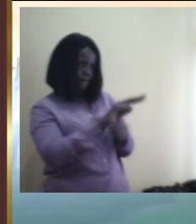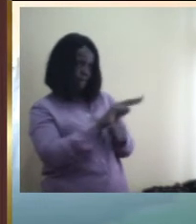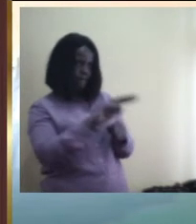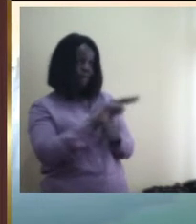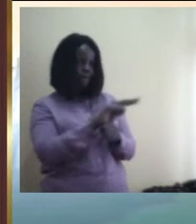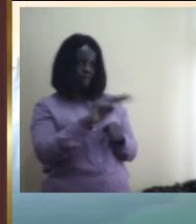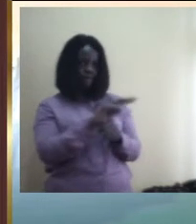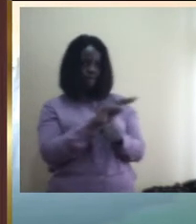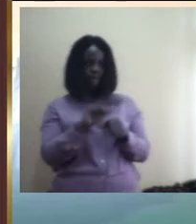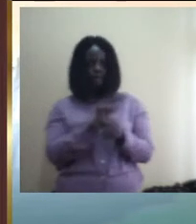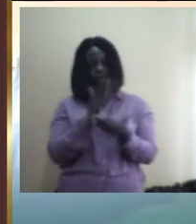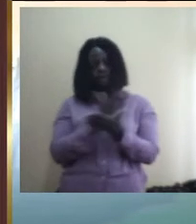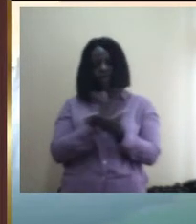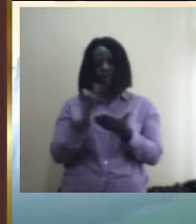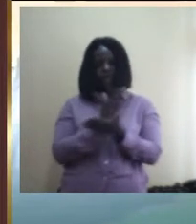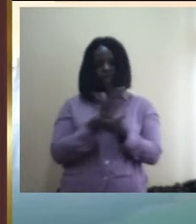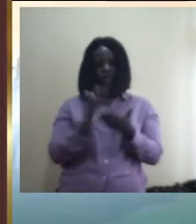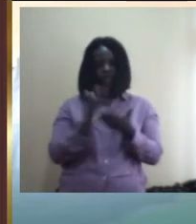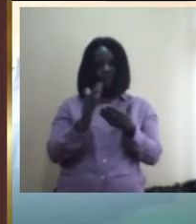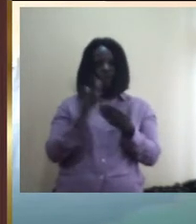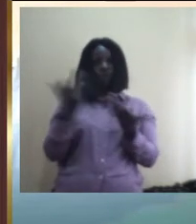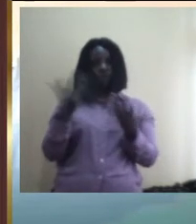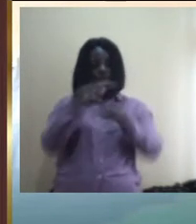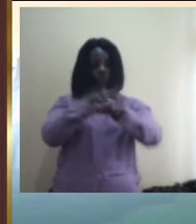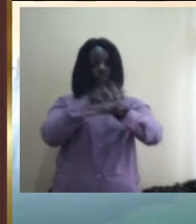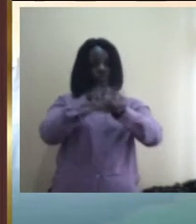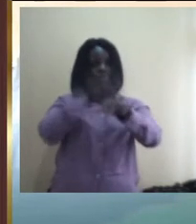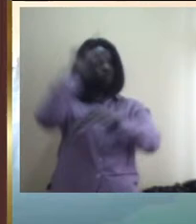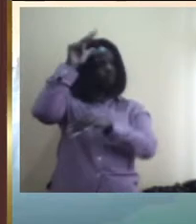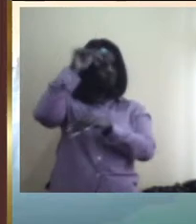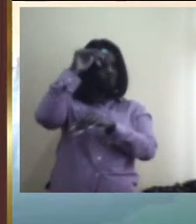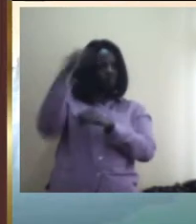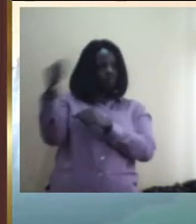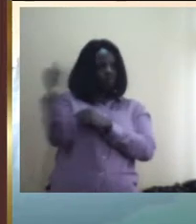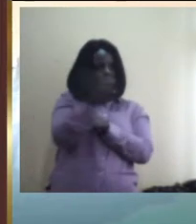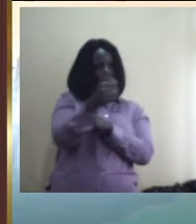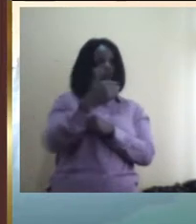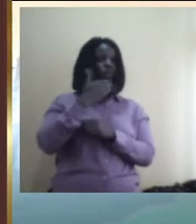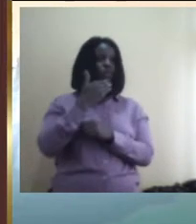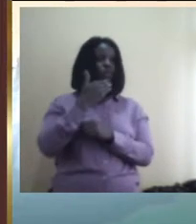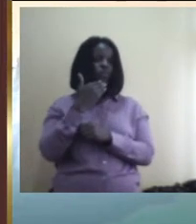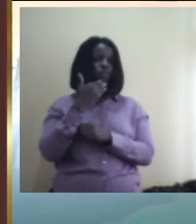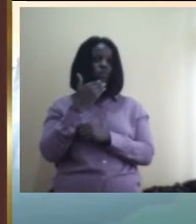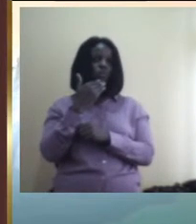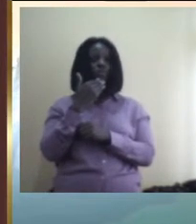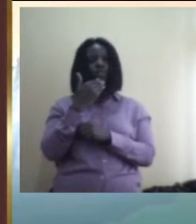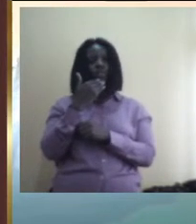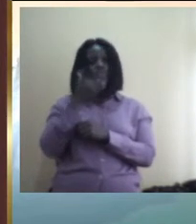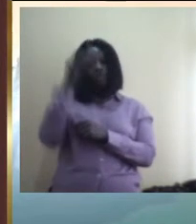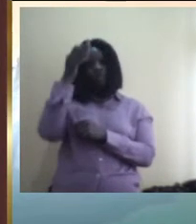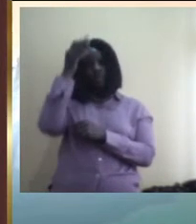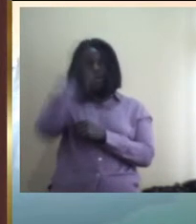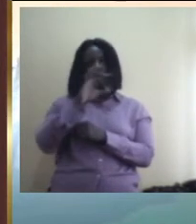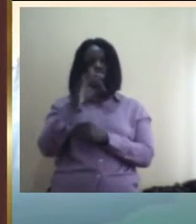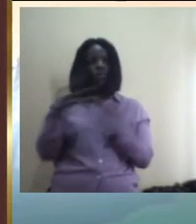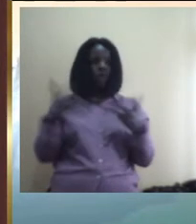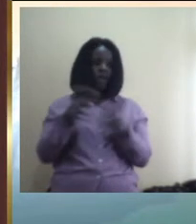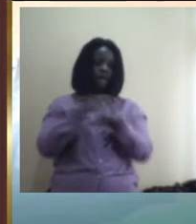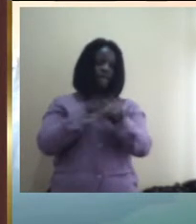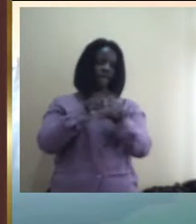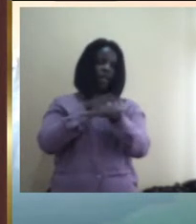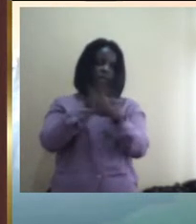of the agricultural graduates placed by the department on farmers and enterprises as